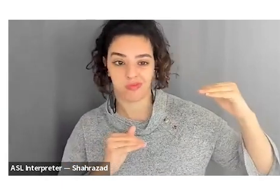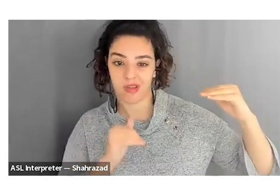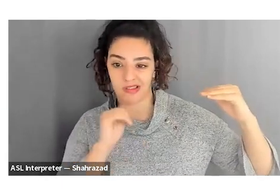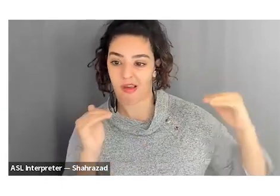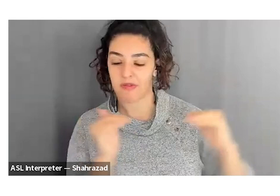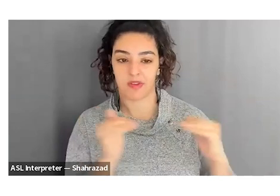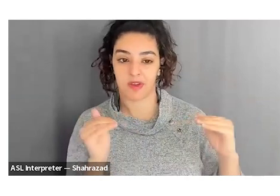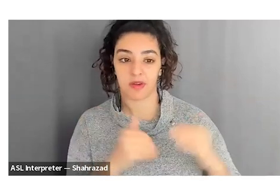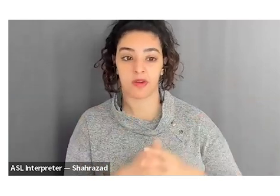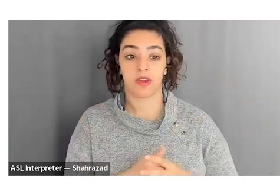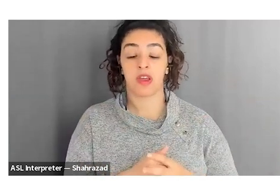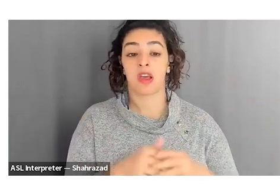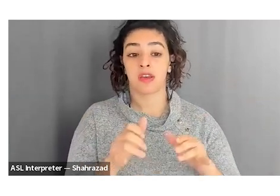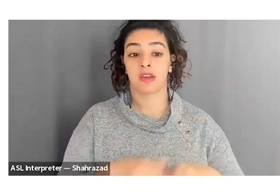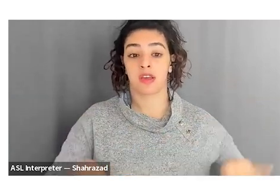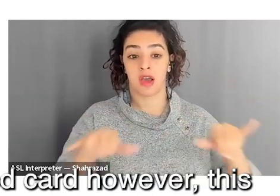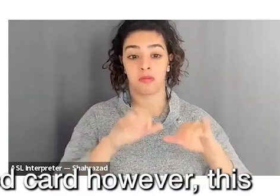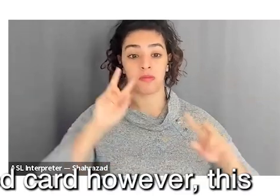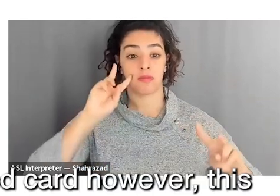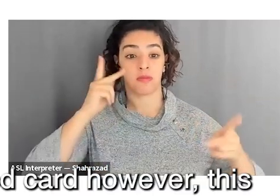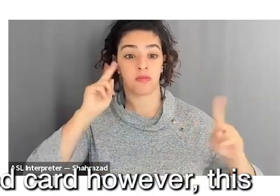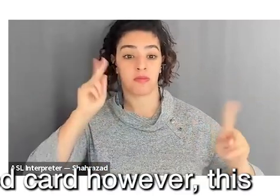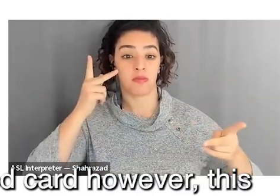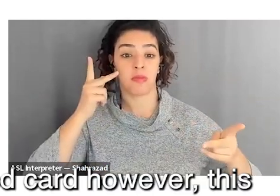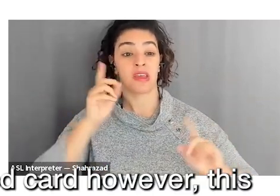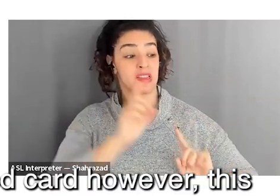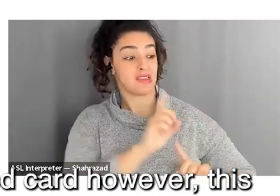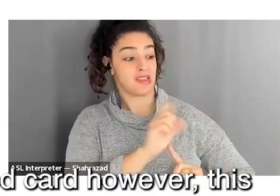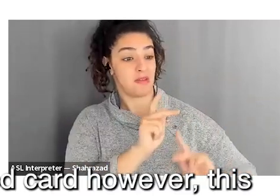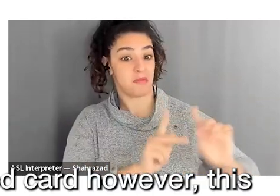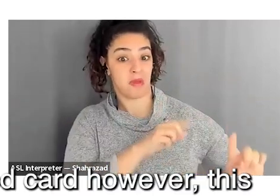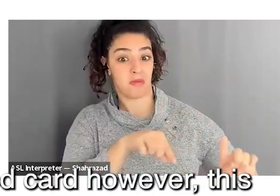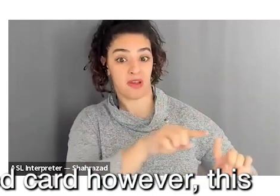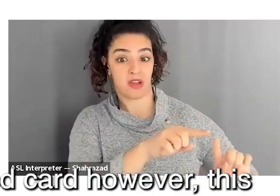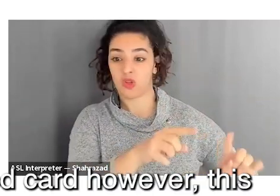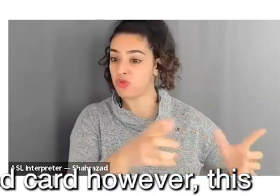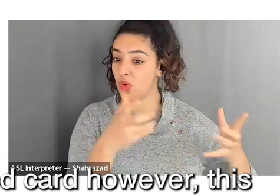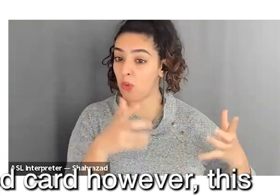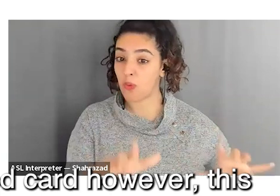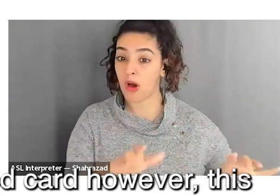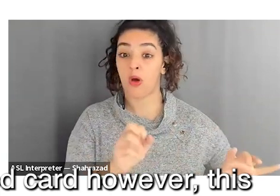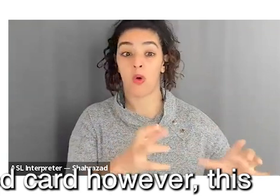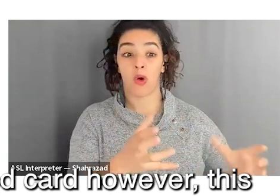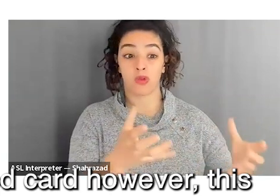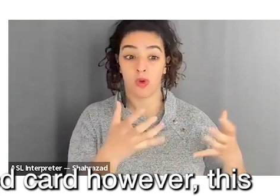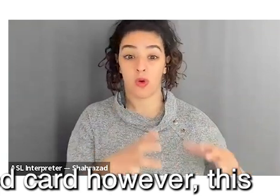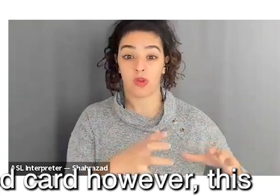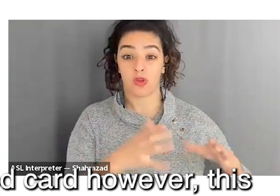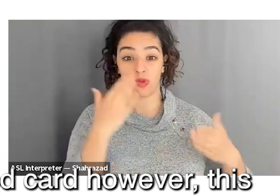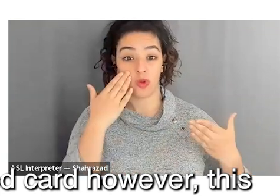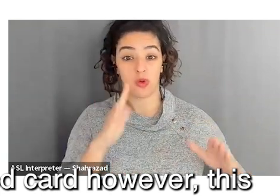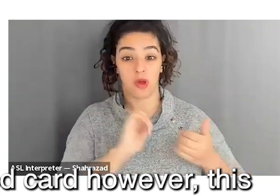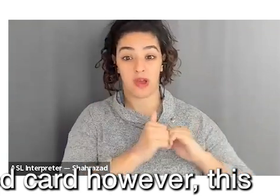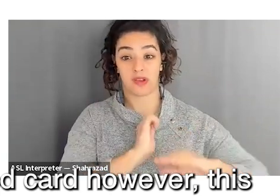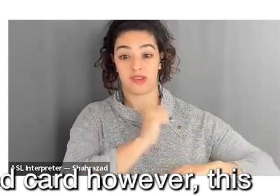common misconception that disabled folks don't desire and can't be in meaningful relationships. However, this couldn't be further from